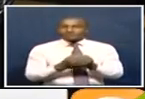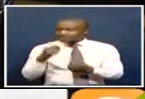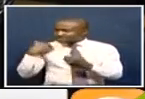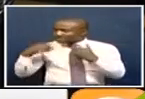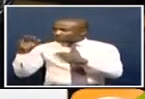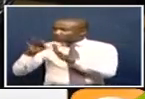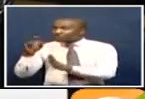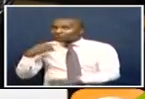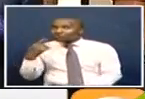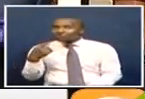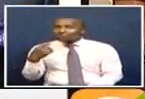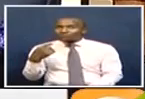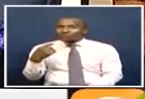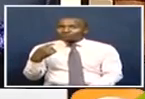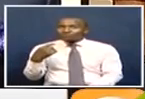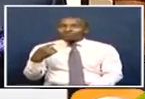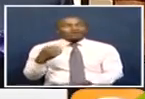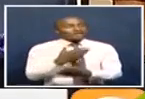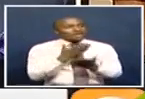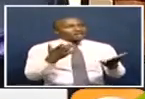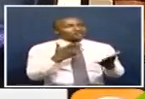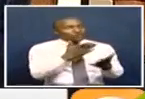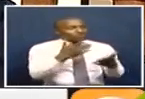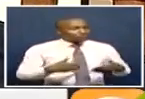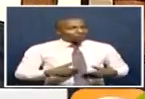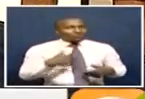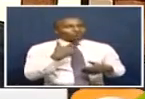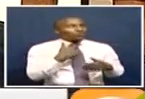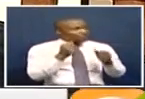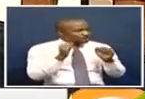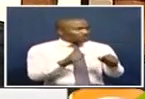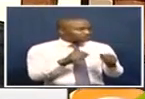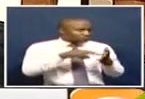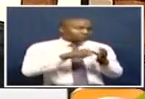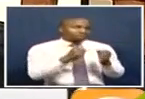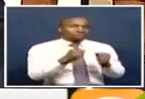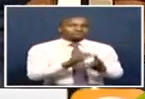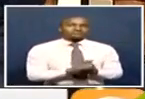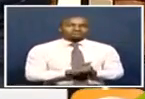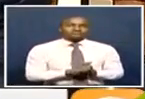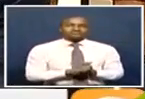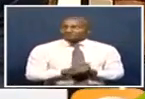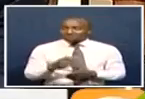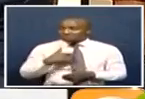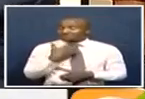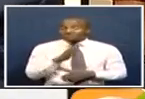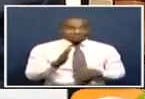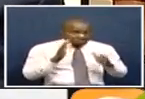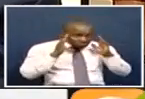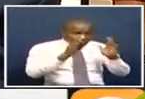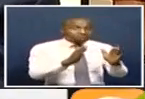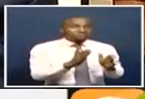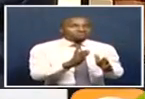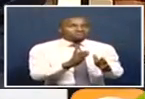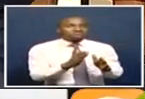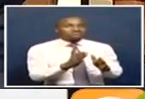one? Any who comes out, they are all young people. Are you ever going to commit to anything? No, I don't want to commit myself to this because you commit to